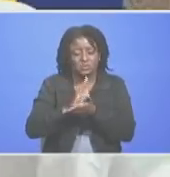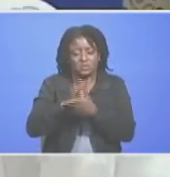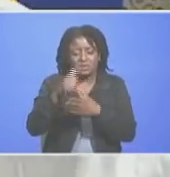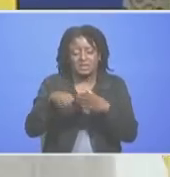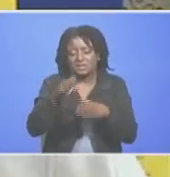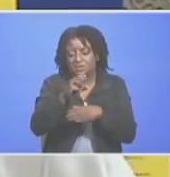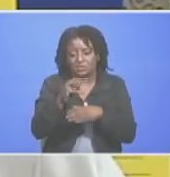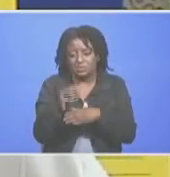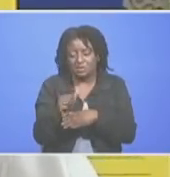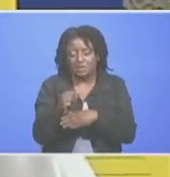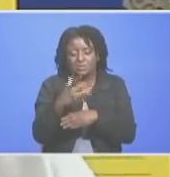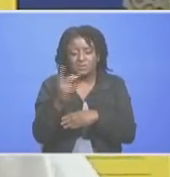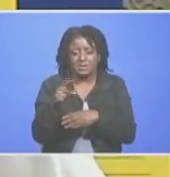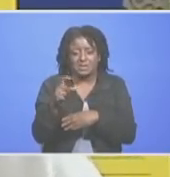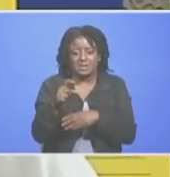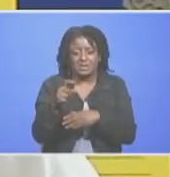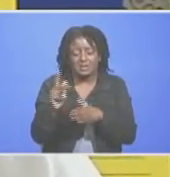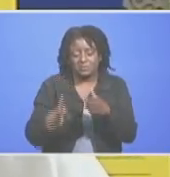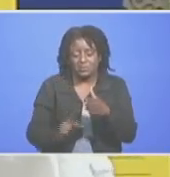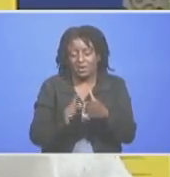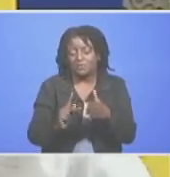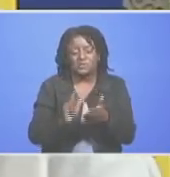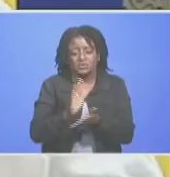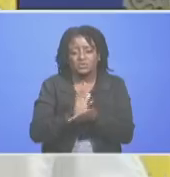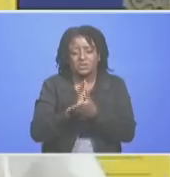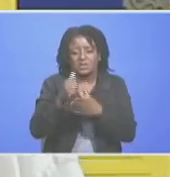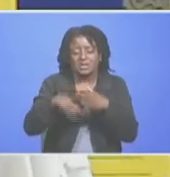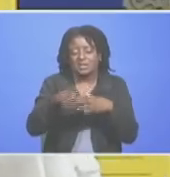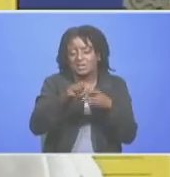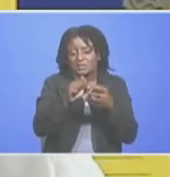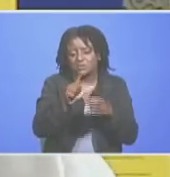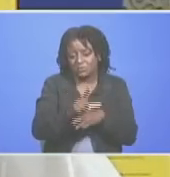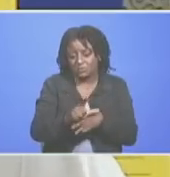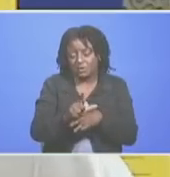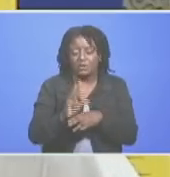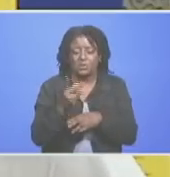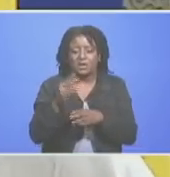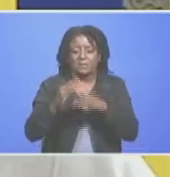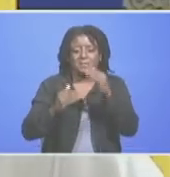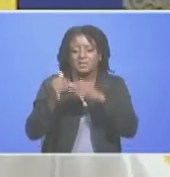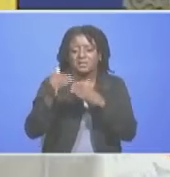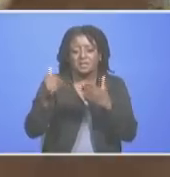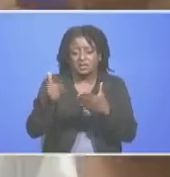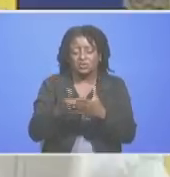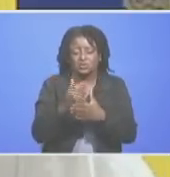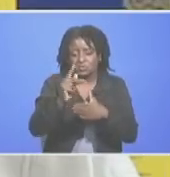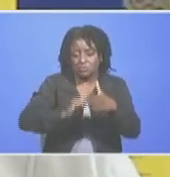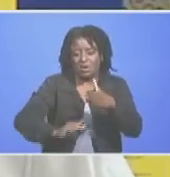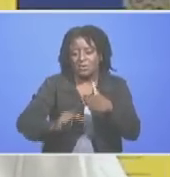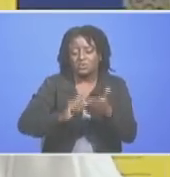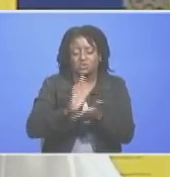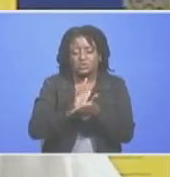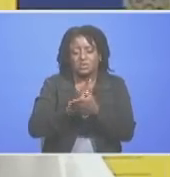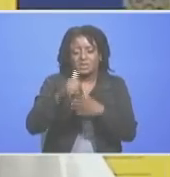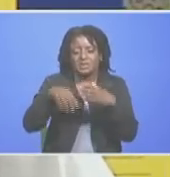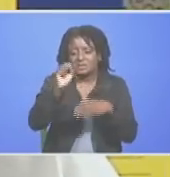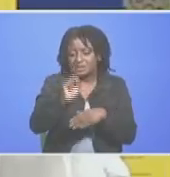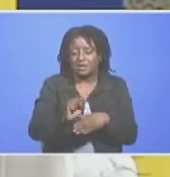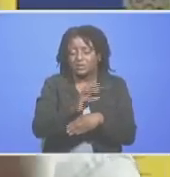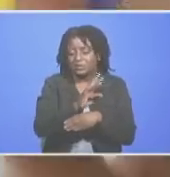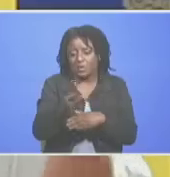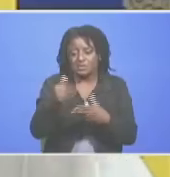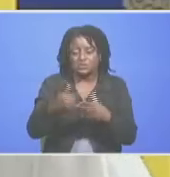Eleuthera. We are building a primary school in southwest New Providence. Government High needs to be